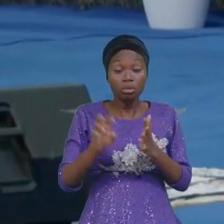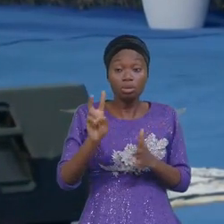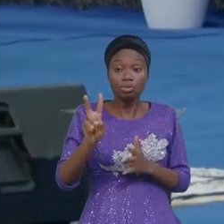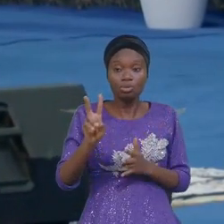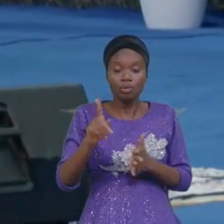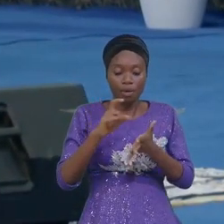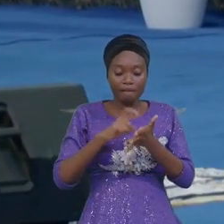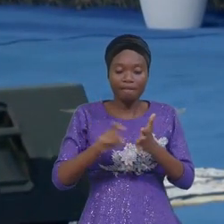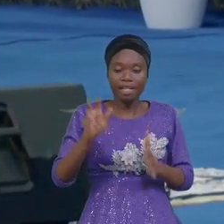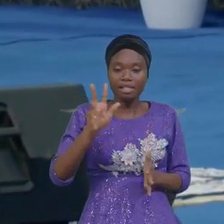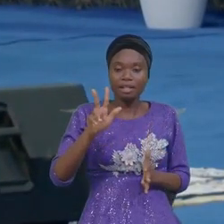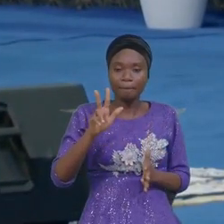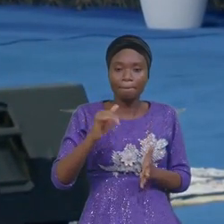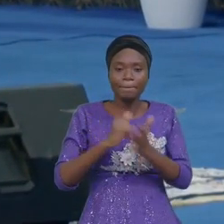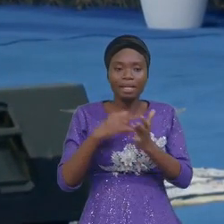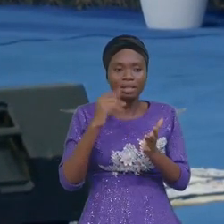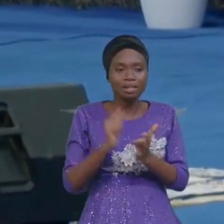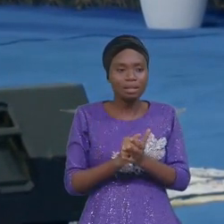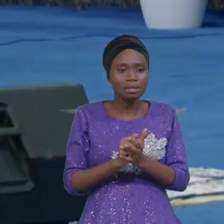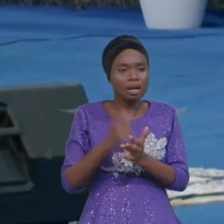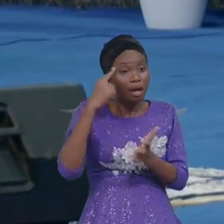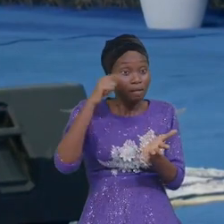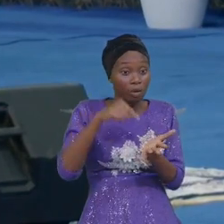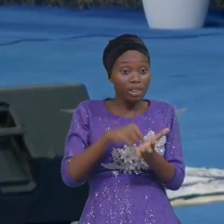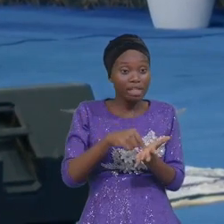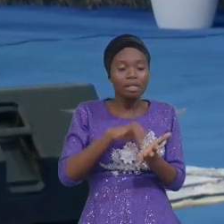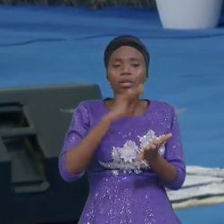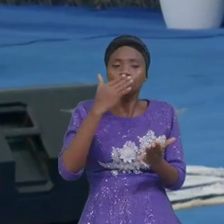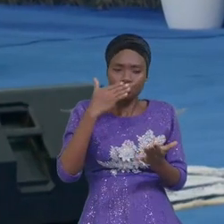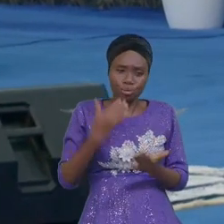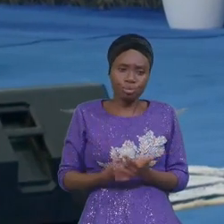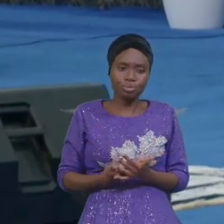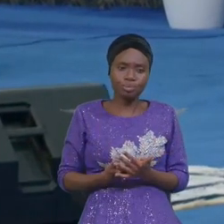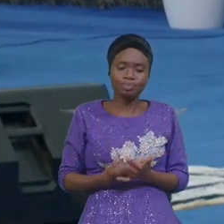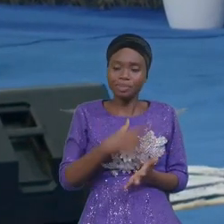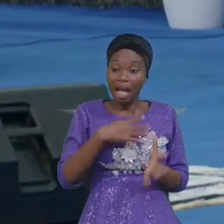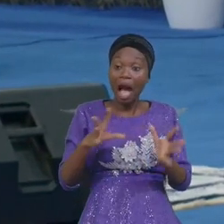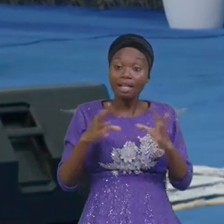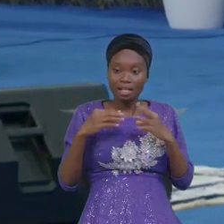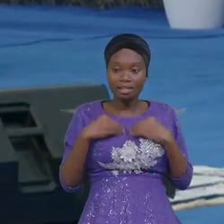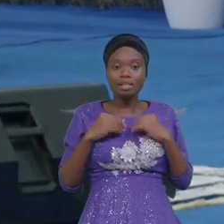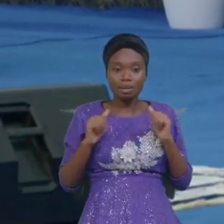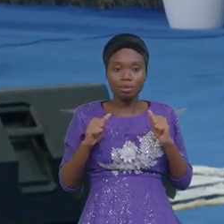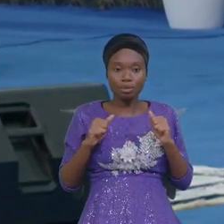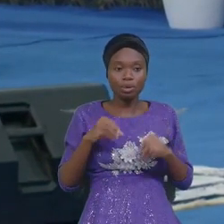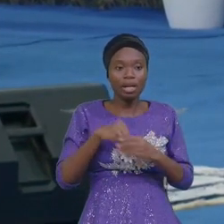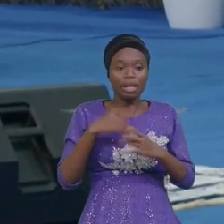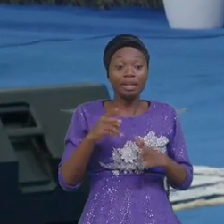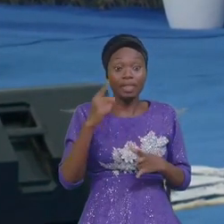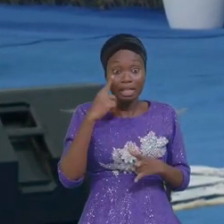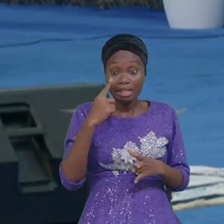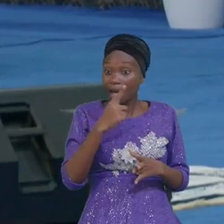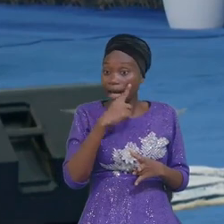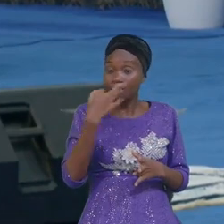chapter 2, verse 3. In verse 3 it says, for this is good and acceptable in the sight